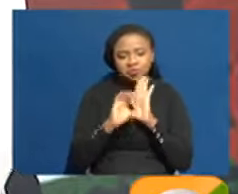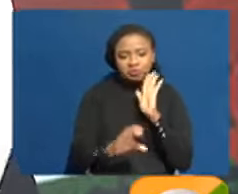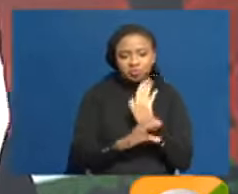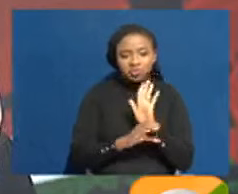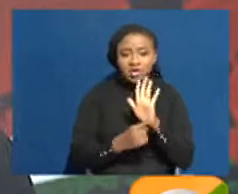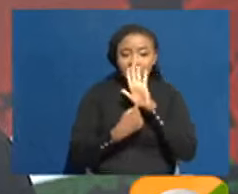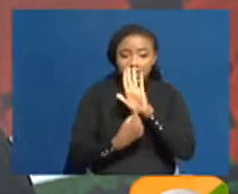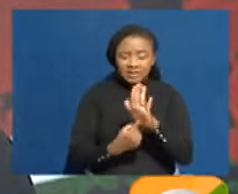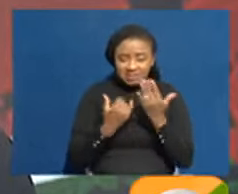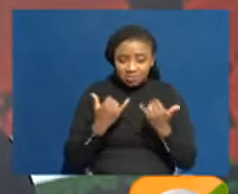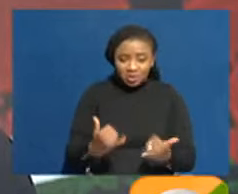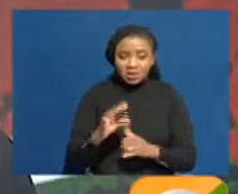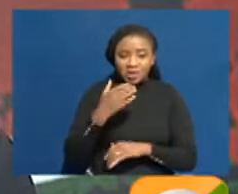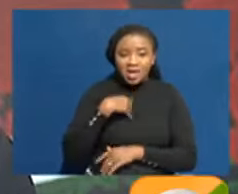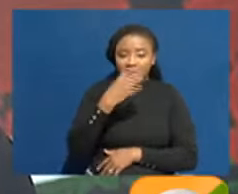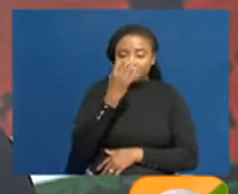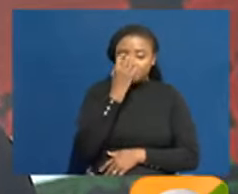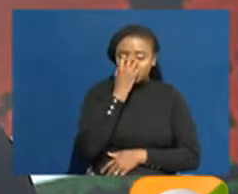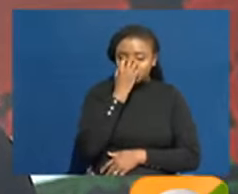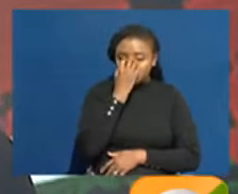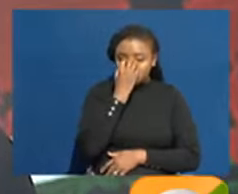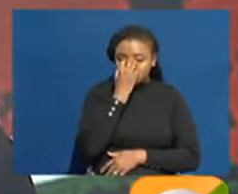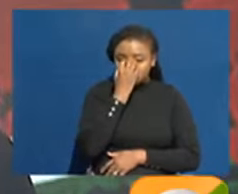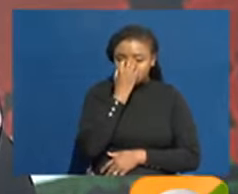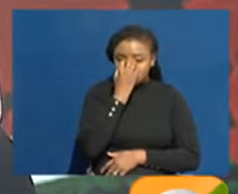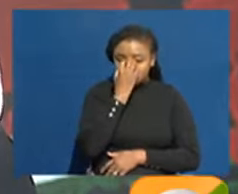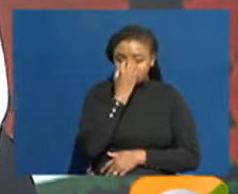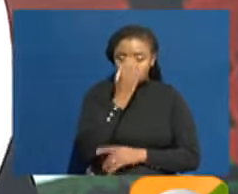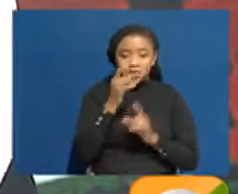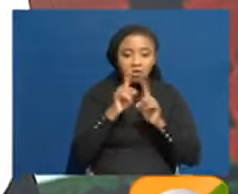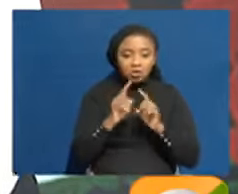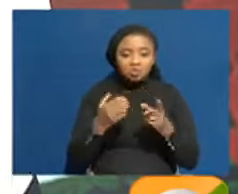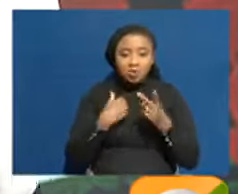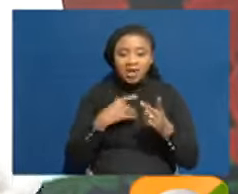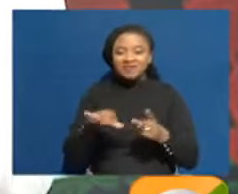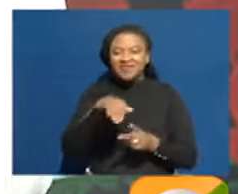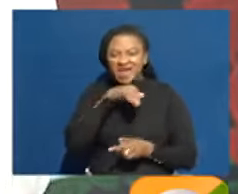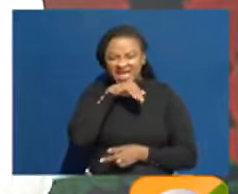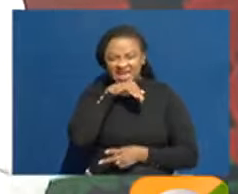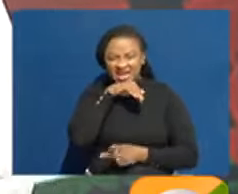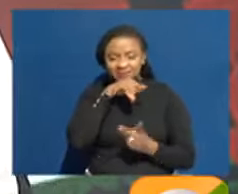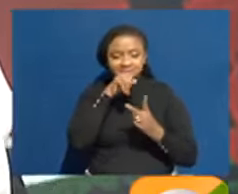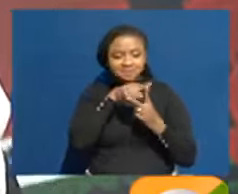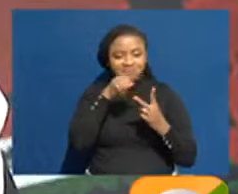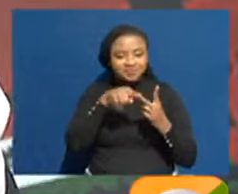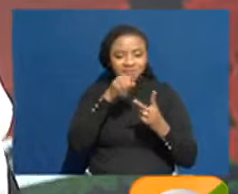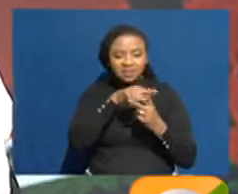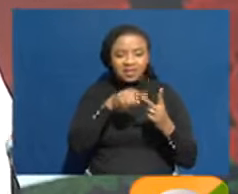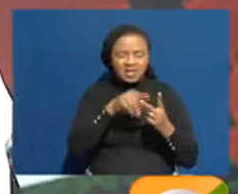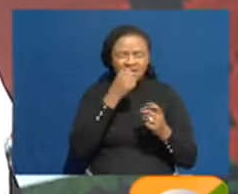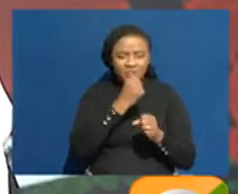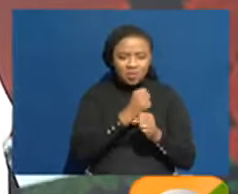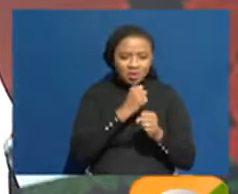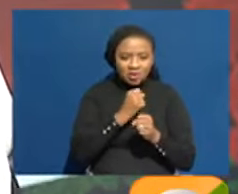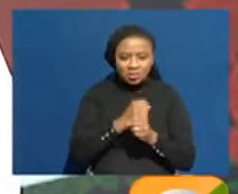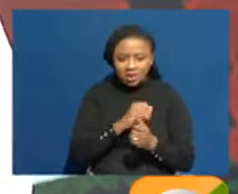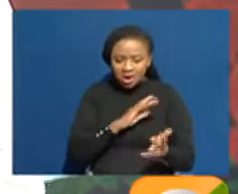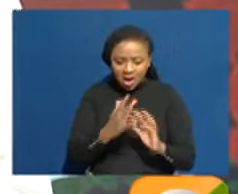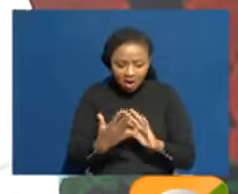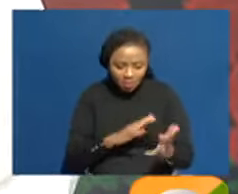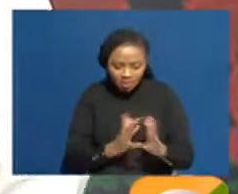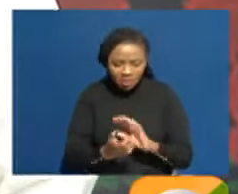Ruto and former Prime Minister Raila working towards some proposed constitutional